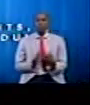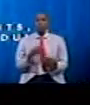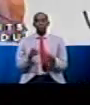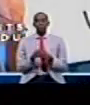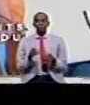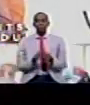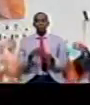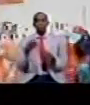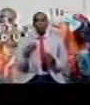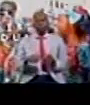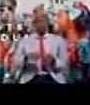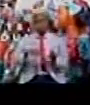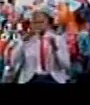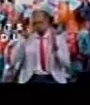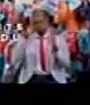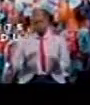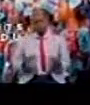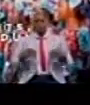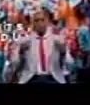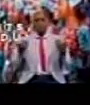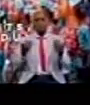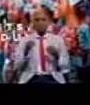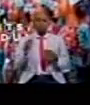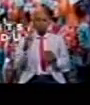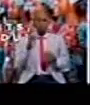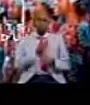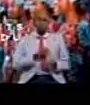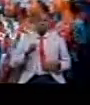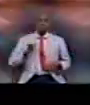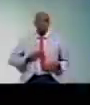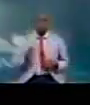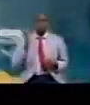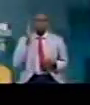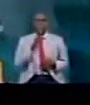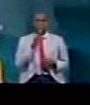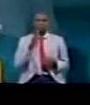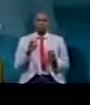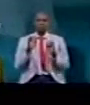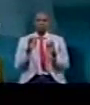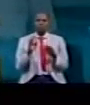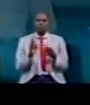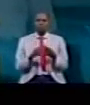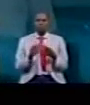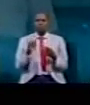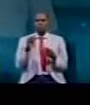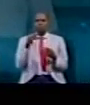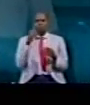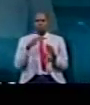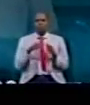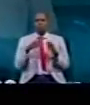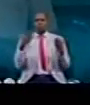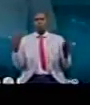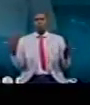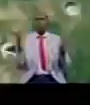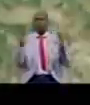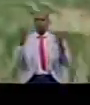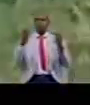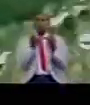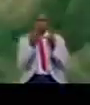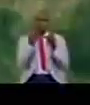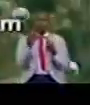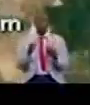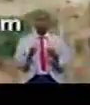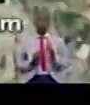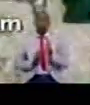Amen. To worship the Lord, and to give thanks unto Him. Let's praise Him, let's honor Him. Let's come together